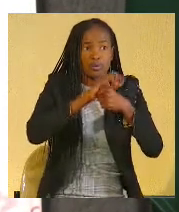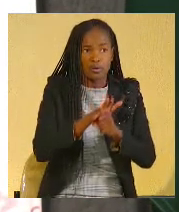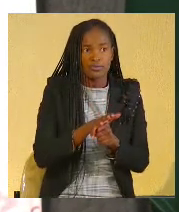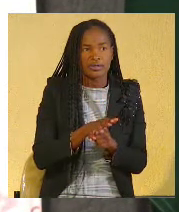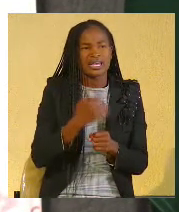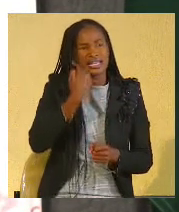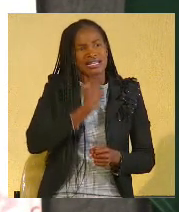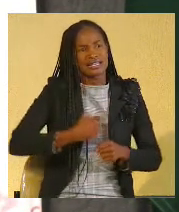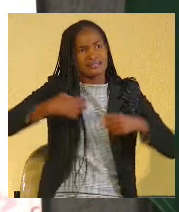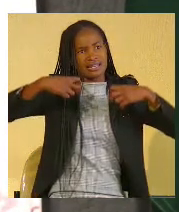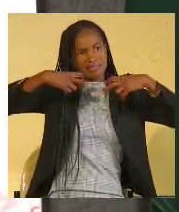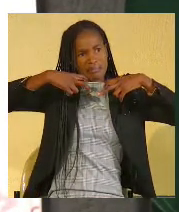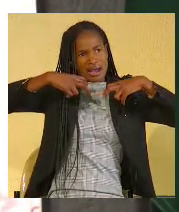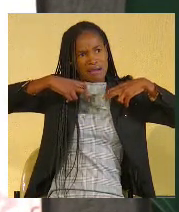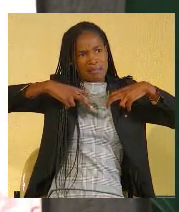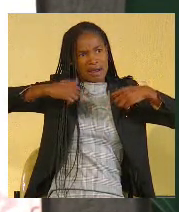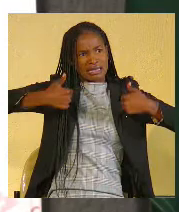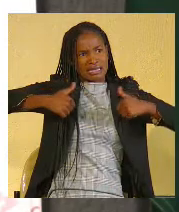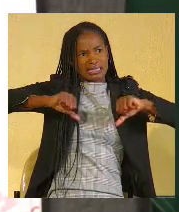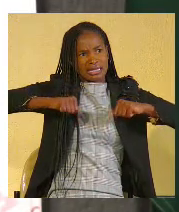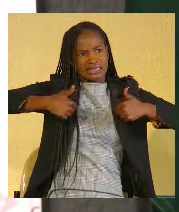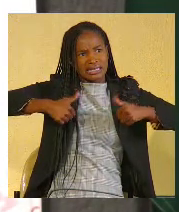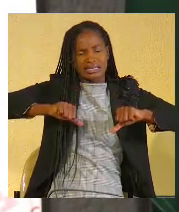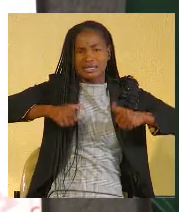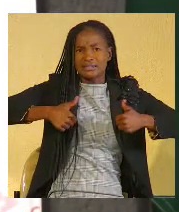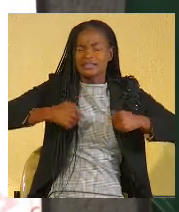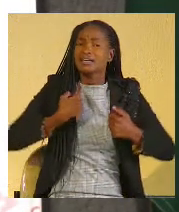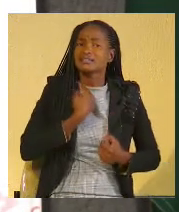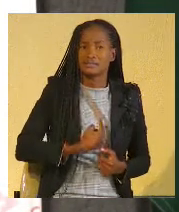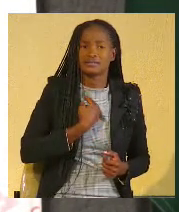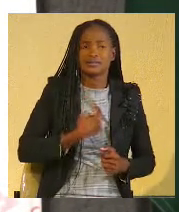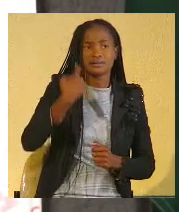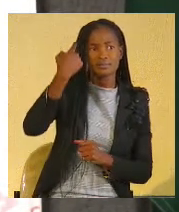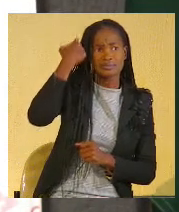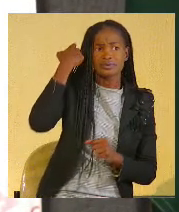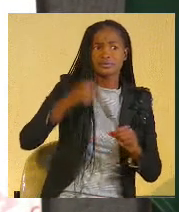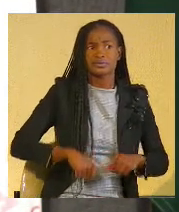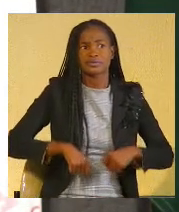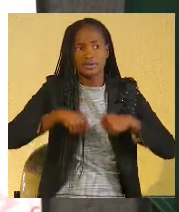not have all the necessary